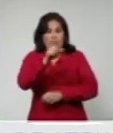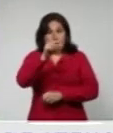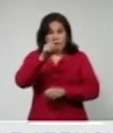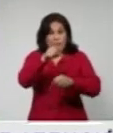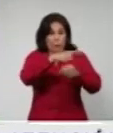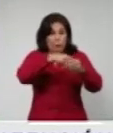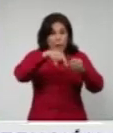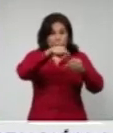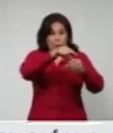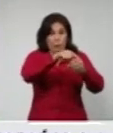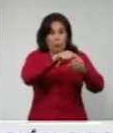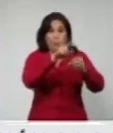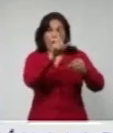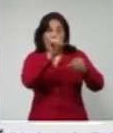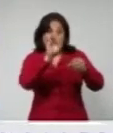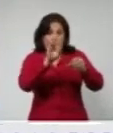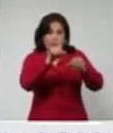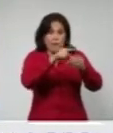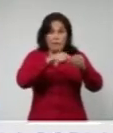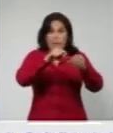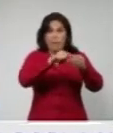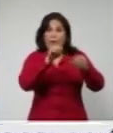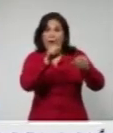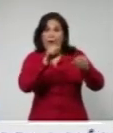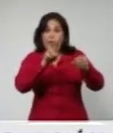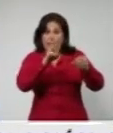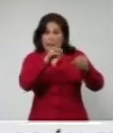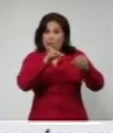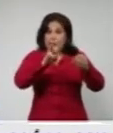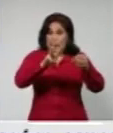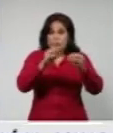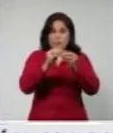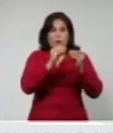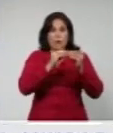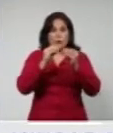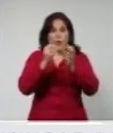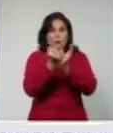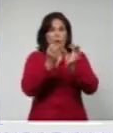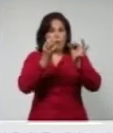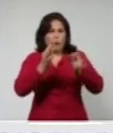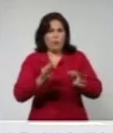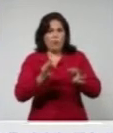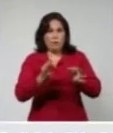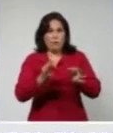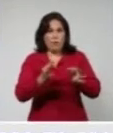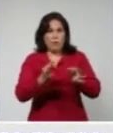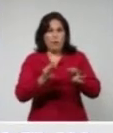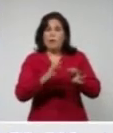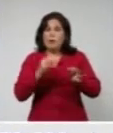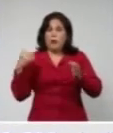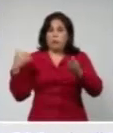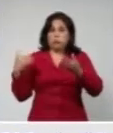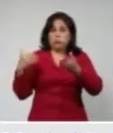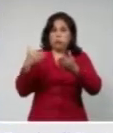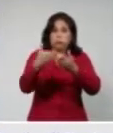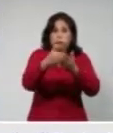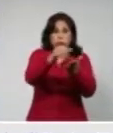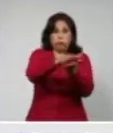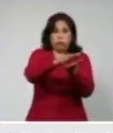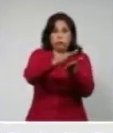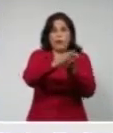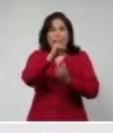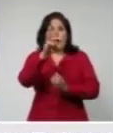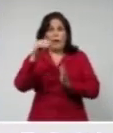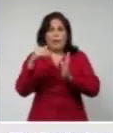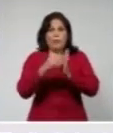case. 13 Cubans and the 1 foreign resident are all confirmed case